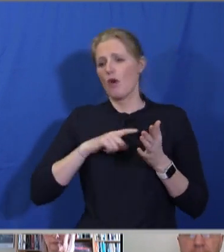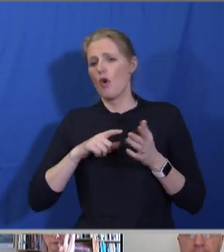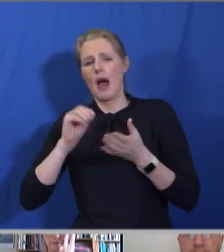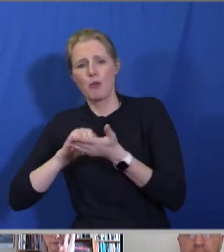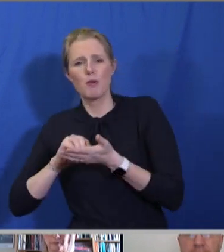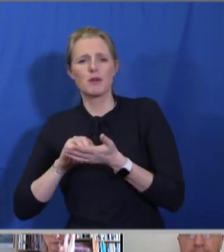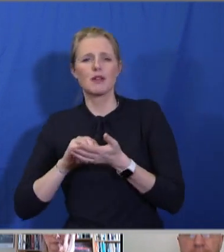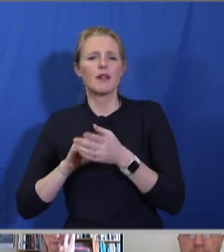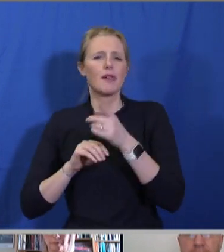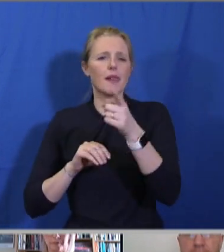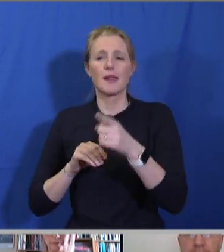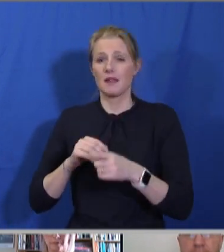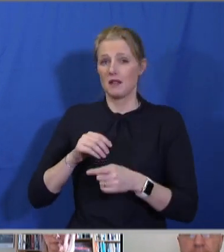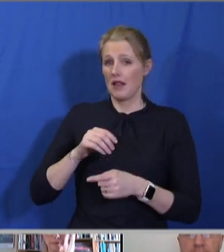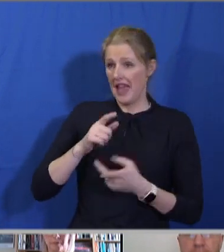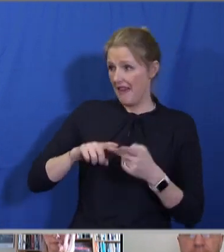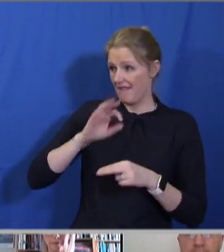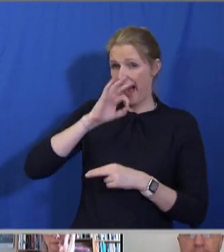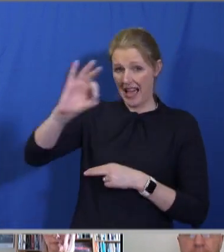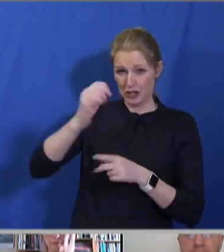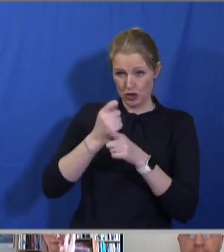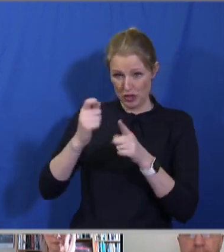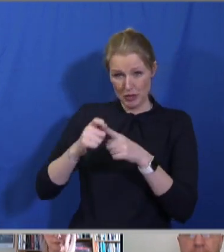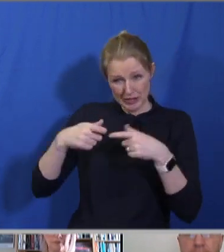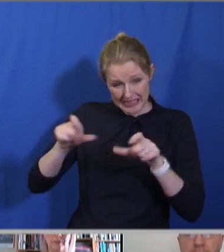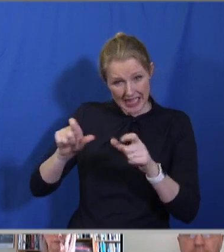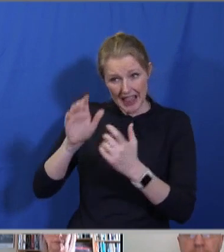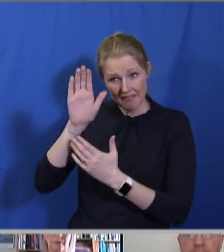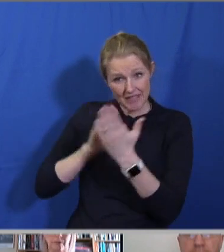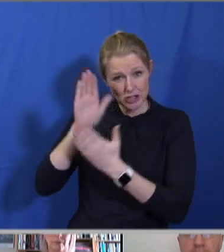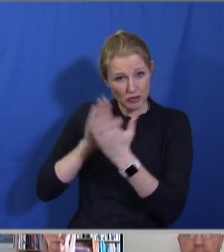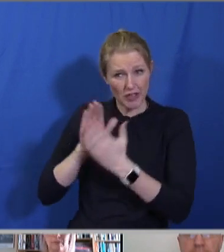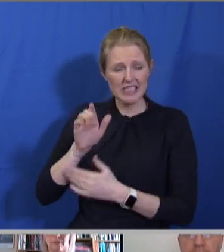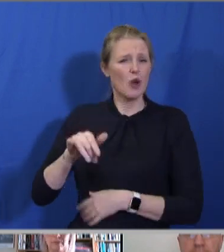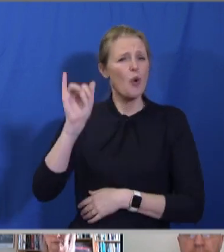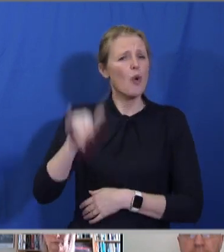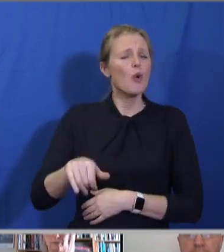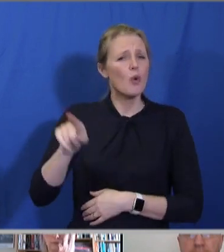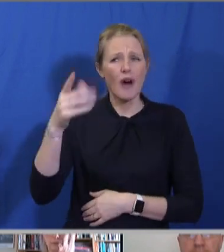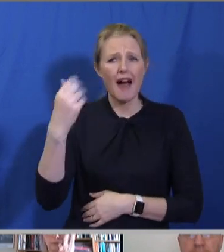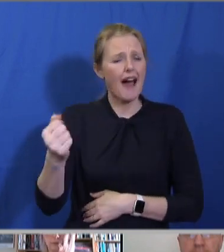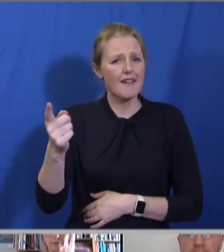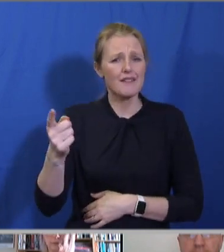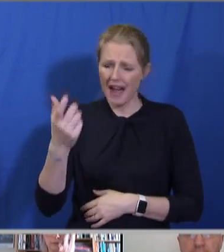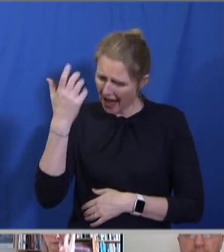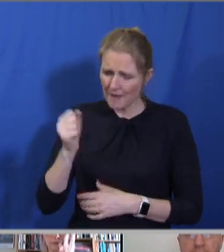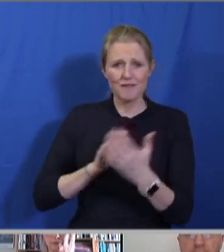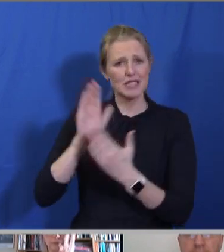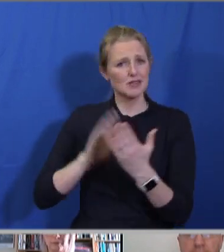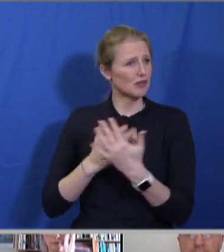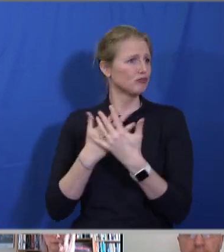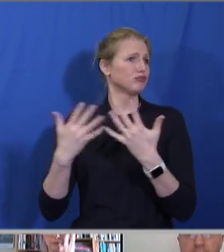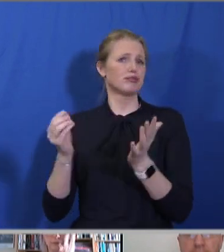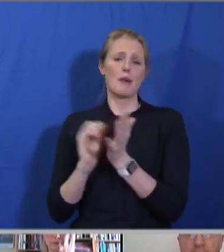do still offer face-to-face appointments where it's appropriate. It's just that there's a level of